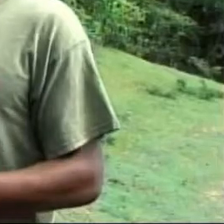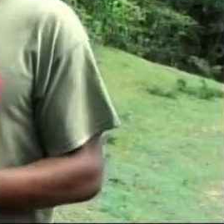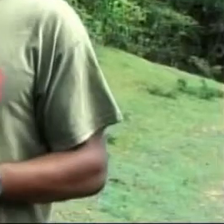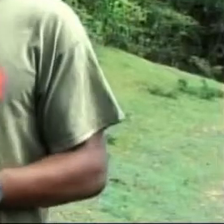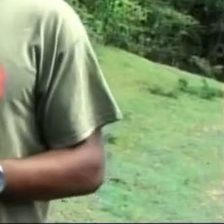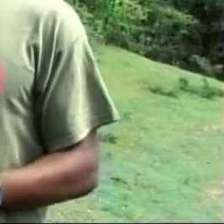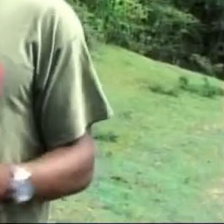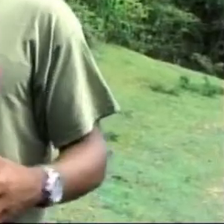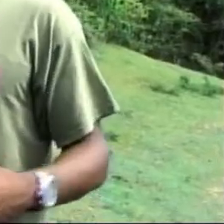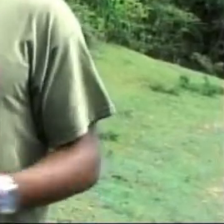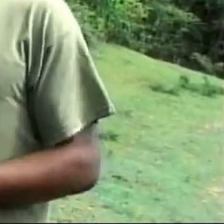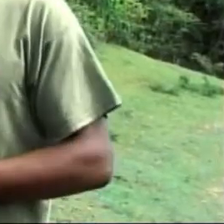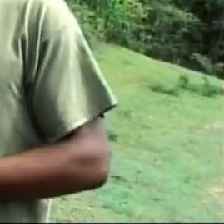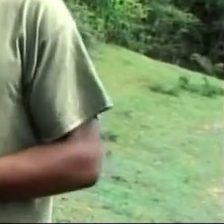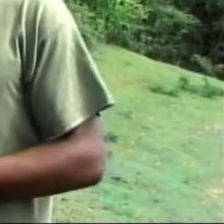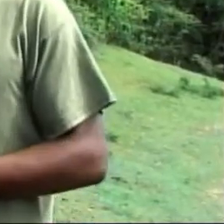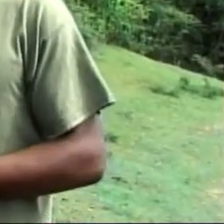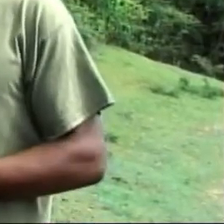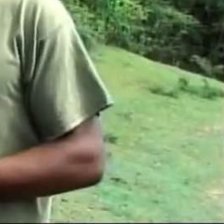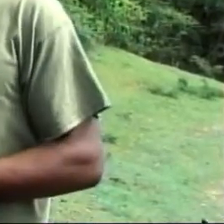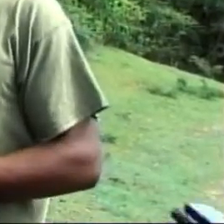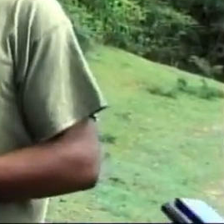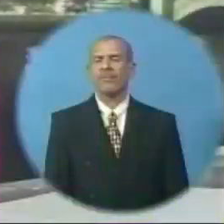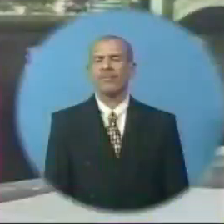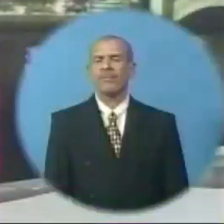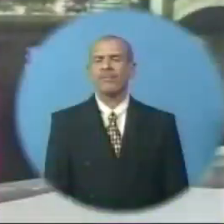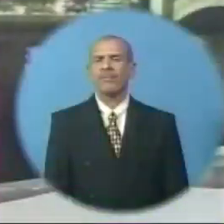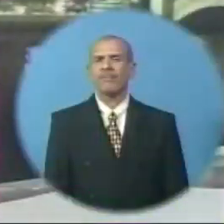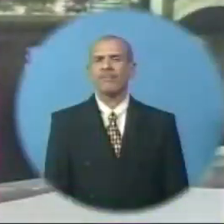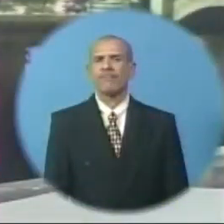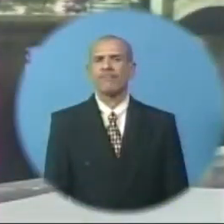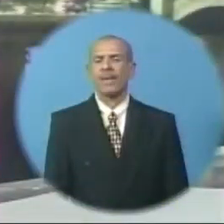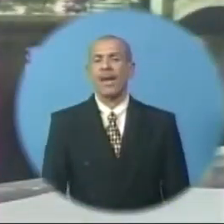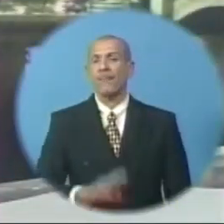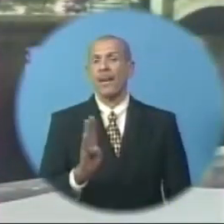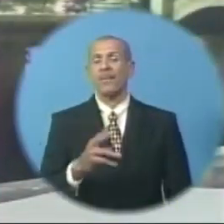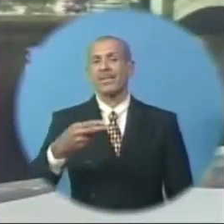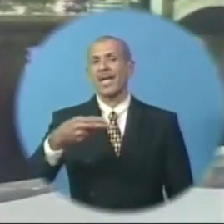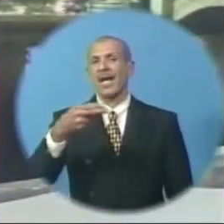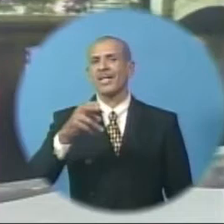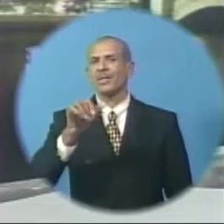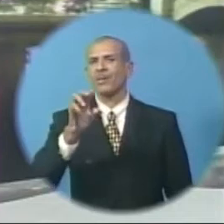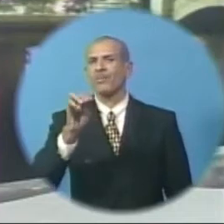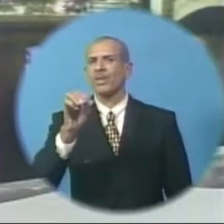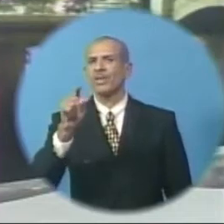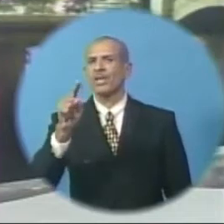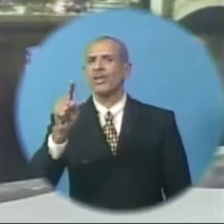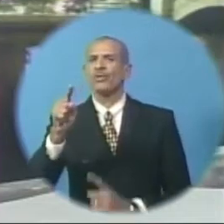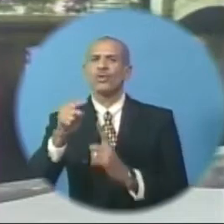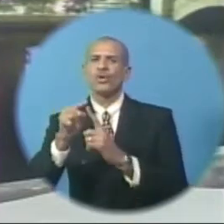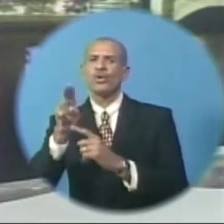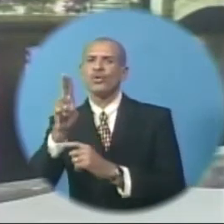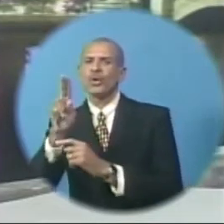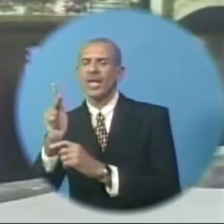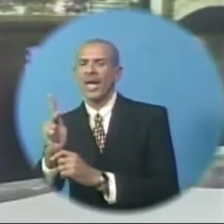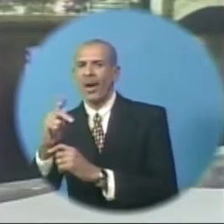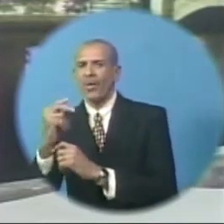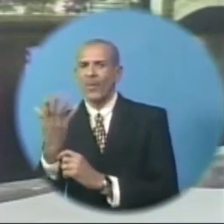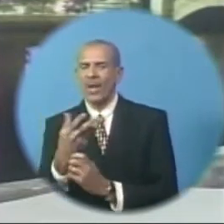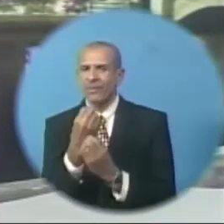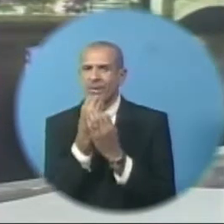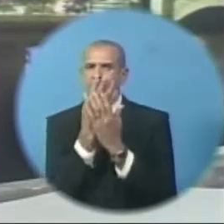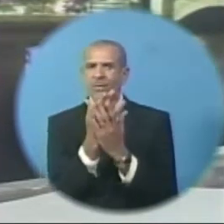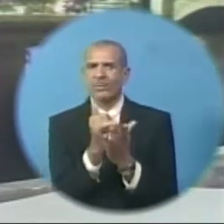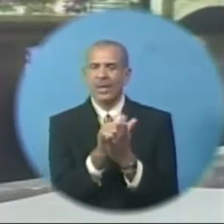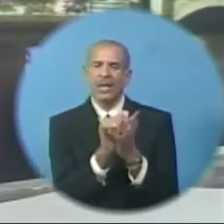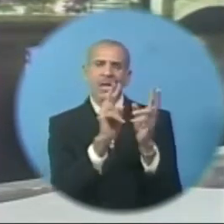the young people that passed through here from 1998. Barbados High Commissioner to the UK has welcomed news that inspections have